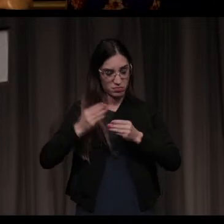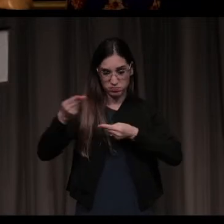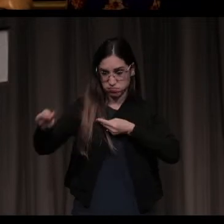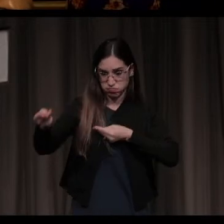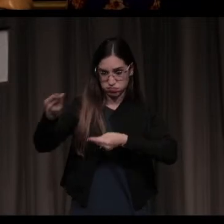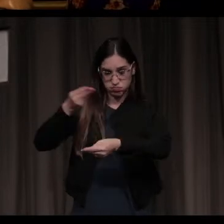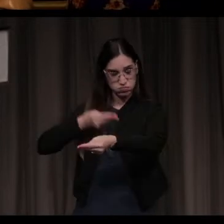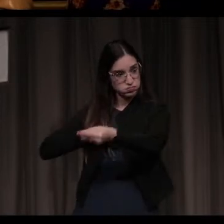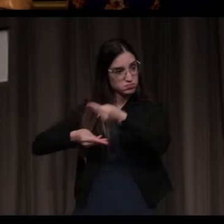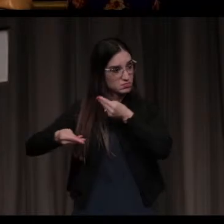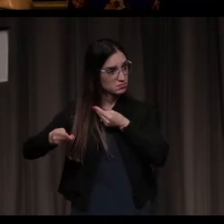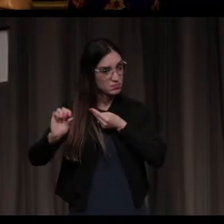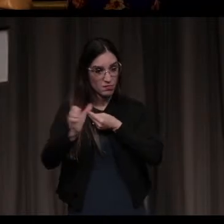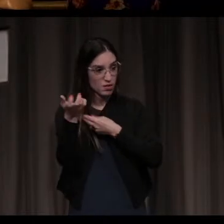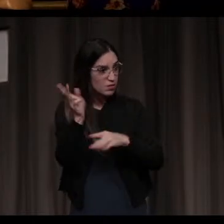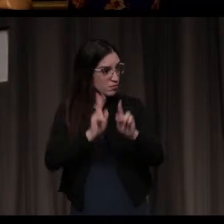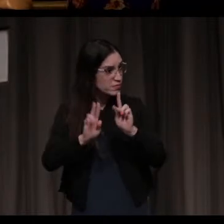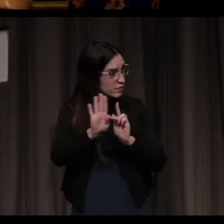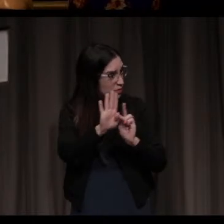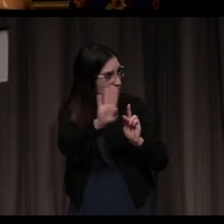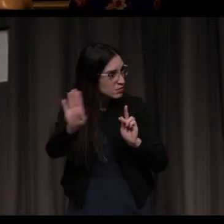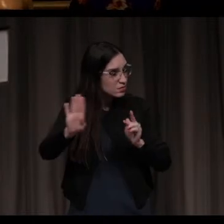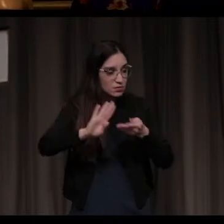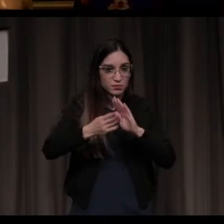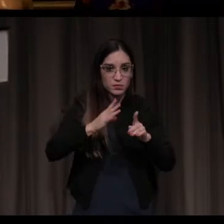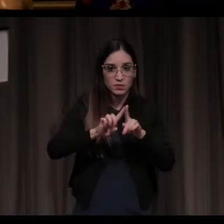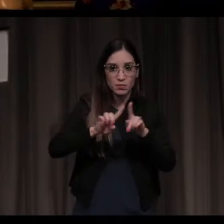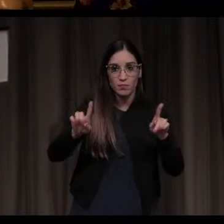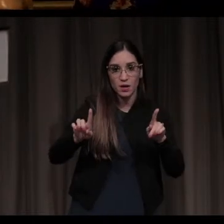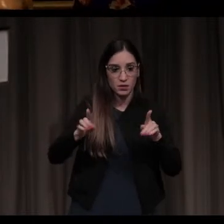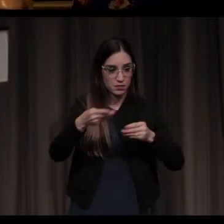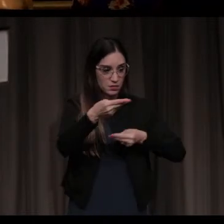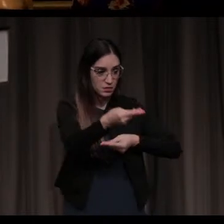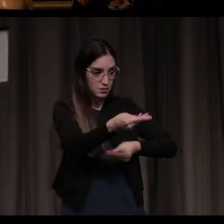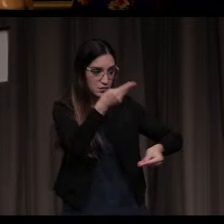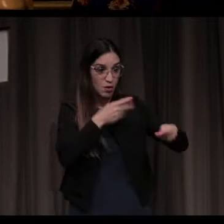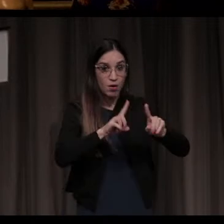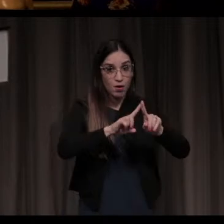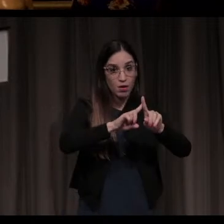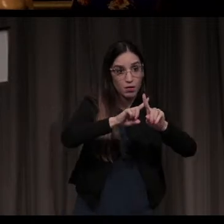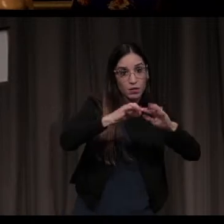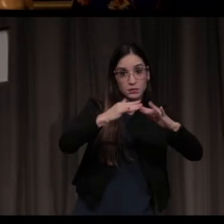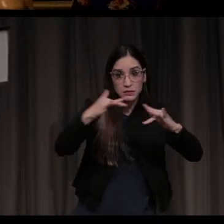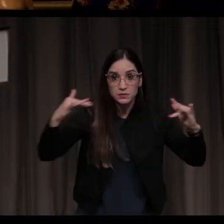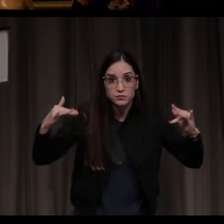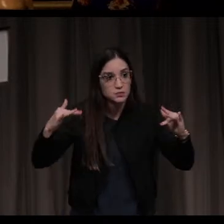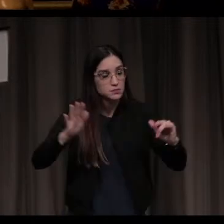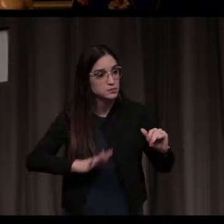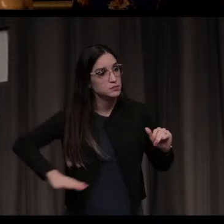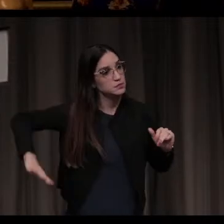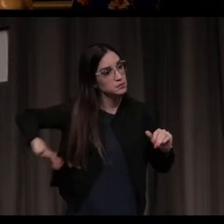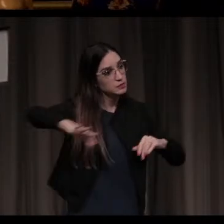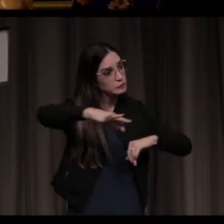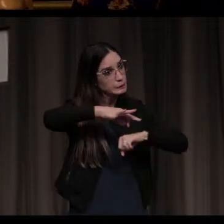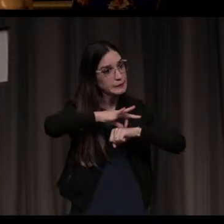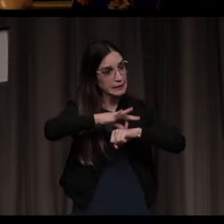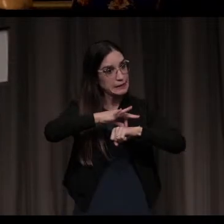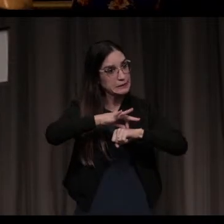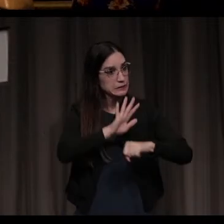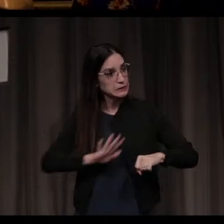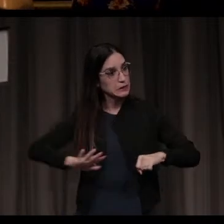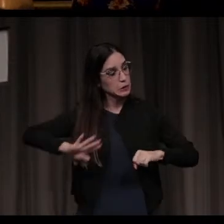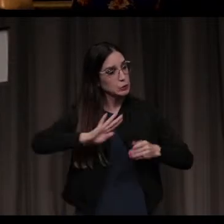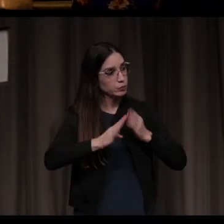people communities that we are here, but the community of species that we share with on the planet. And so I think that that's some